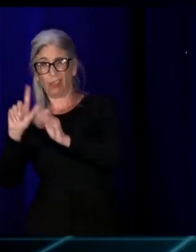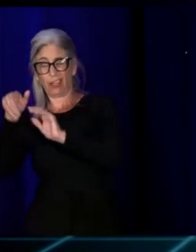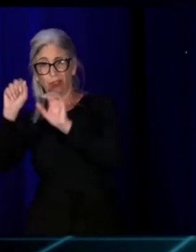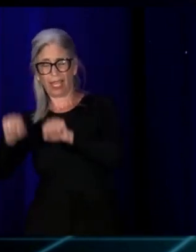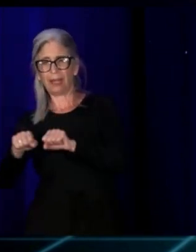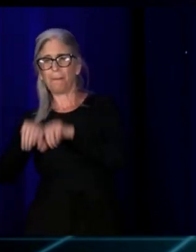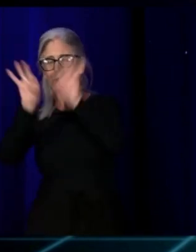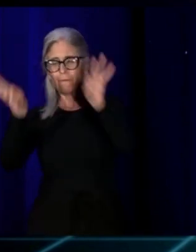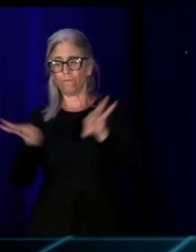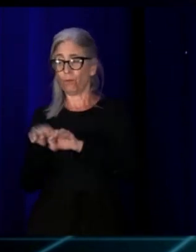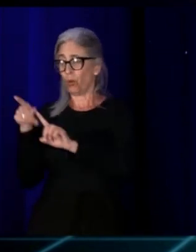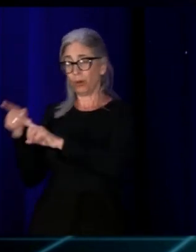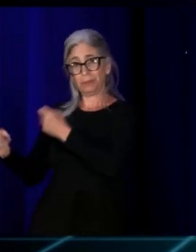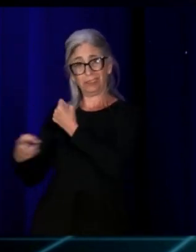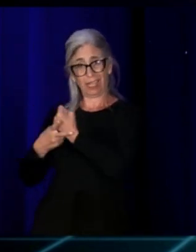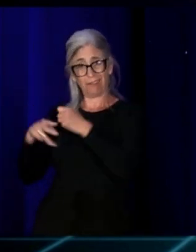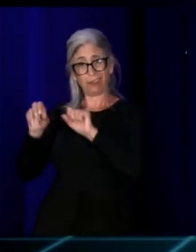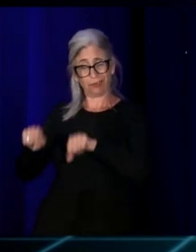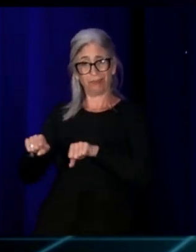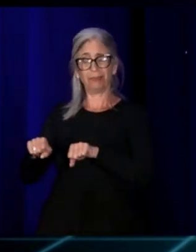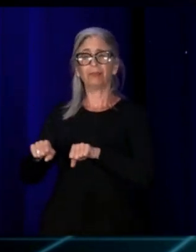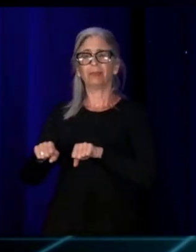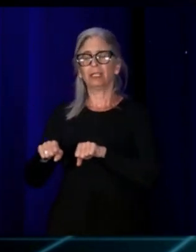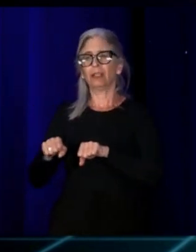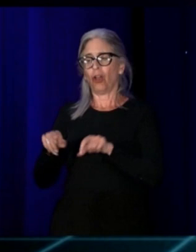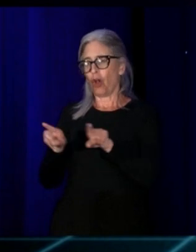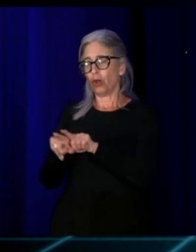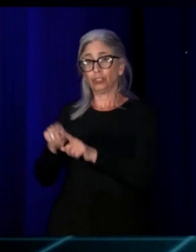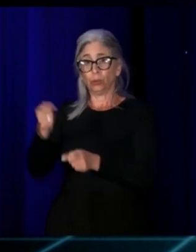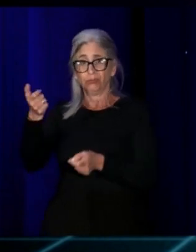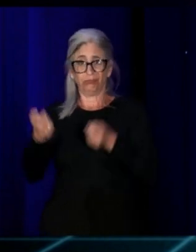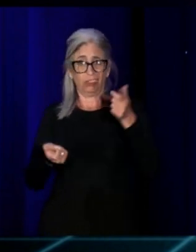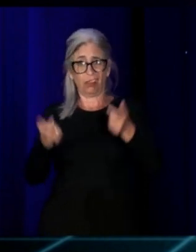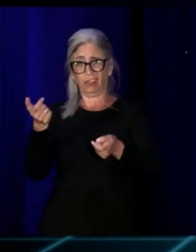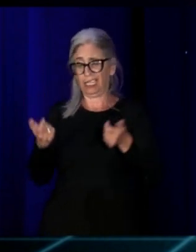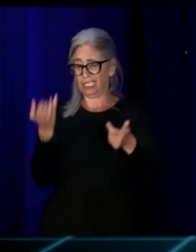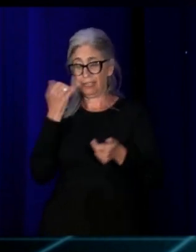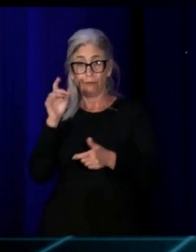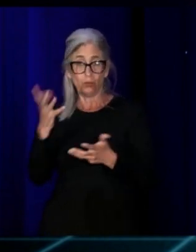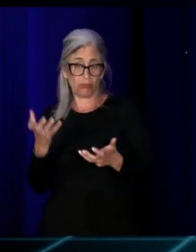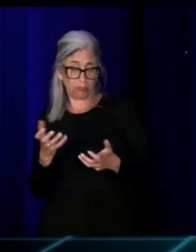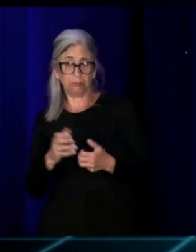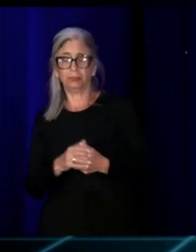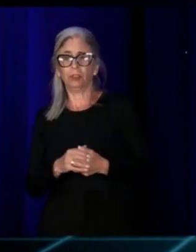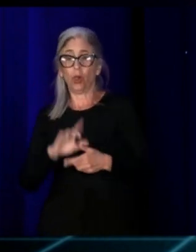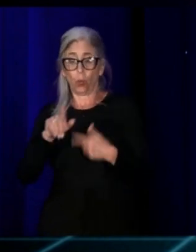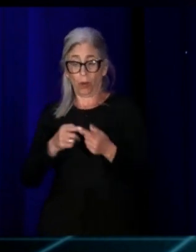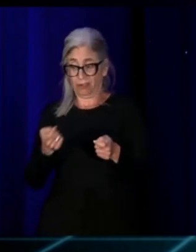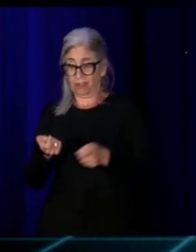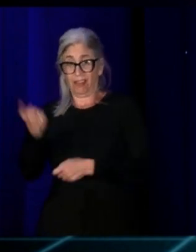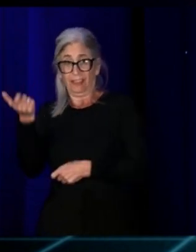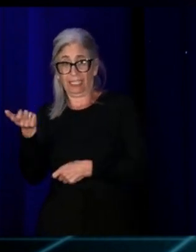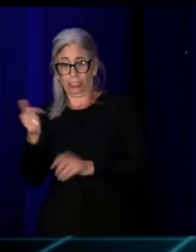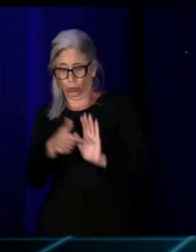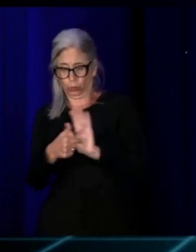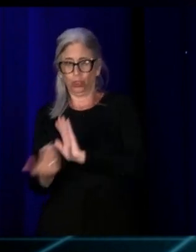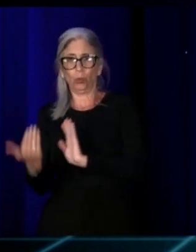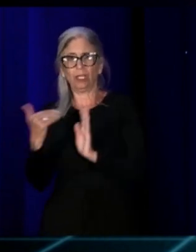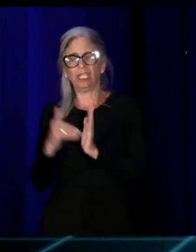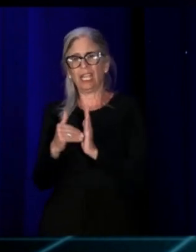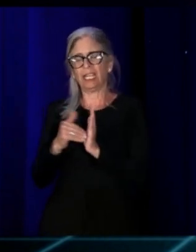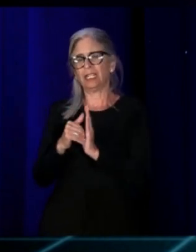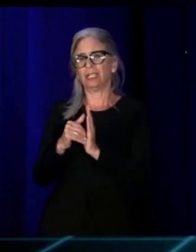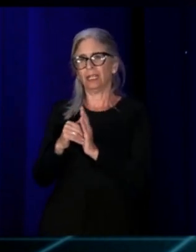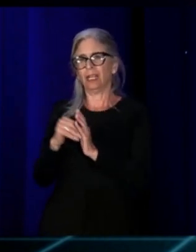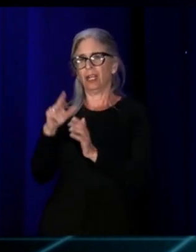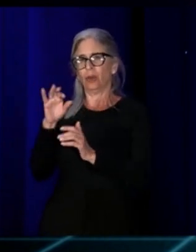here where we can save this, and we can also delete it. And when we delete it, we can show, again, a radix